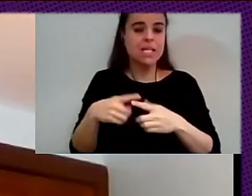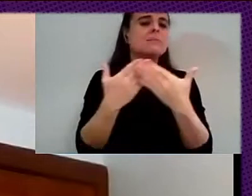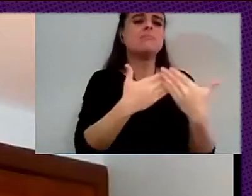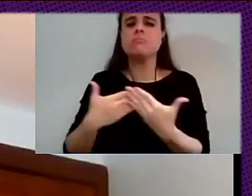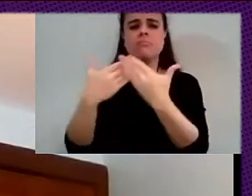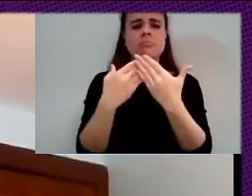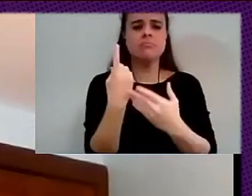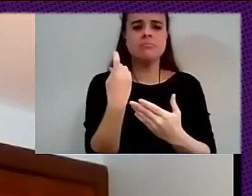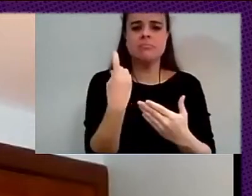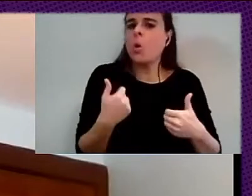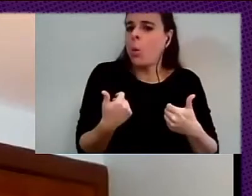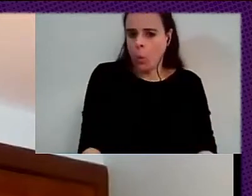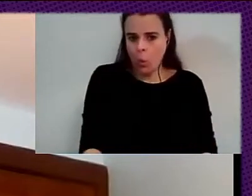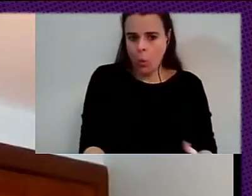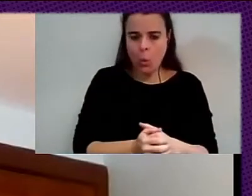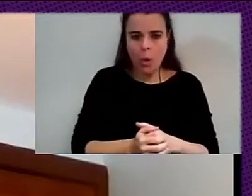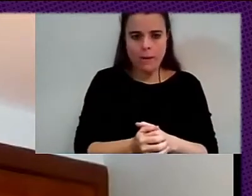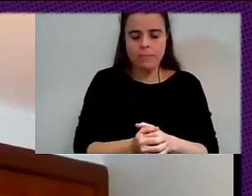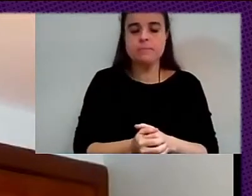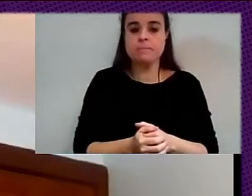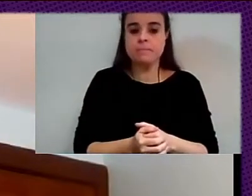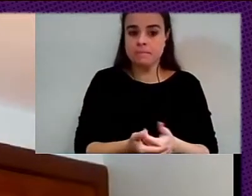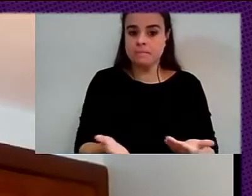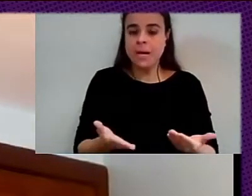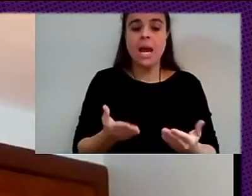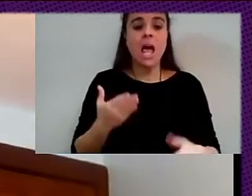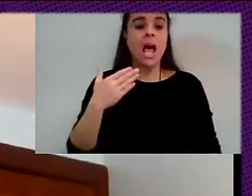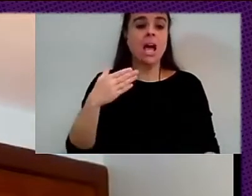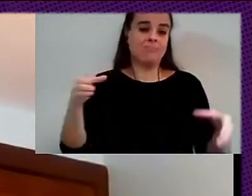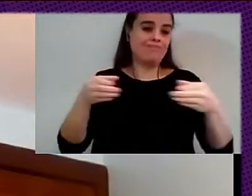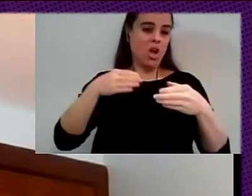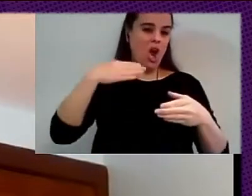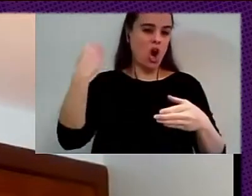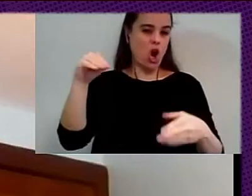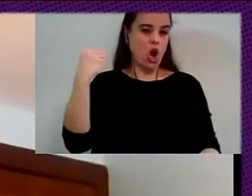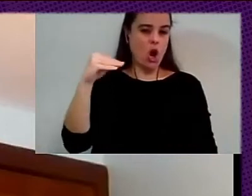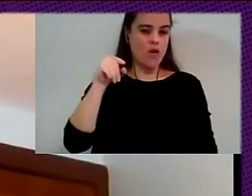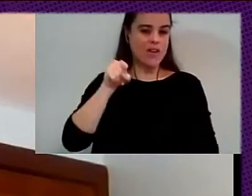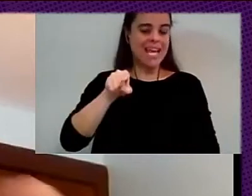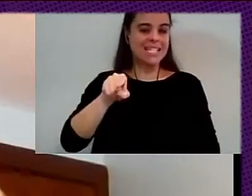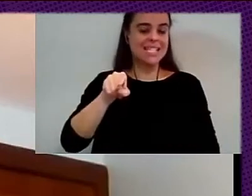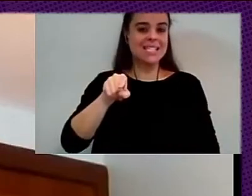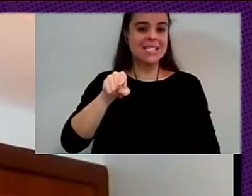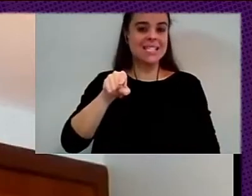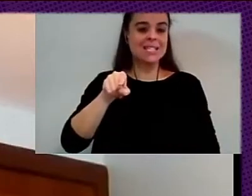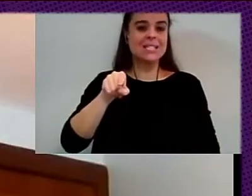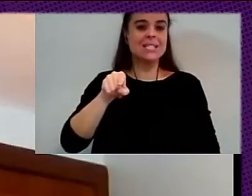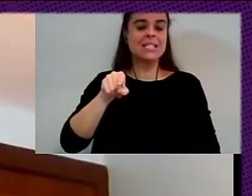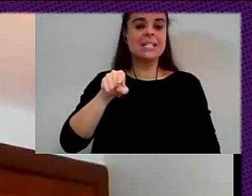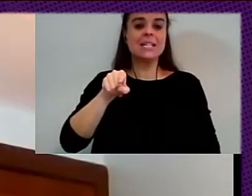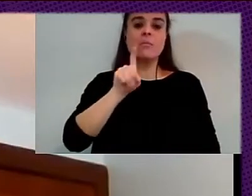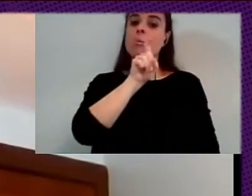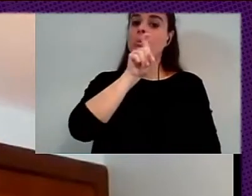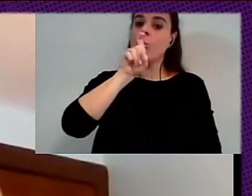how does the younger generation then take on, you know, these ideas? So I wound up there. I had to pick a